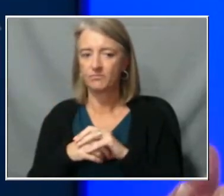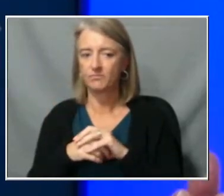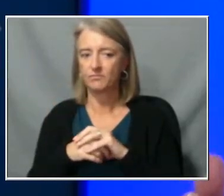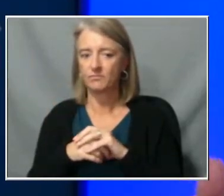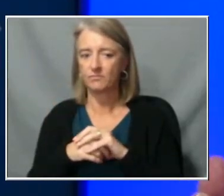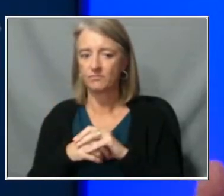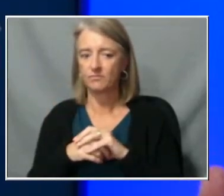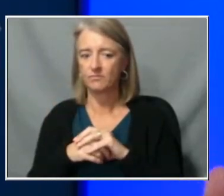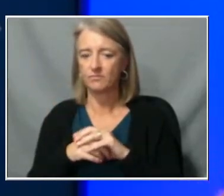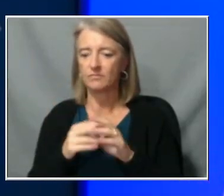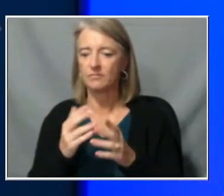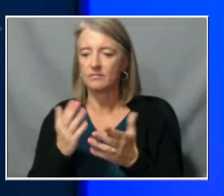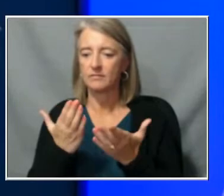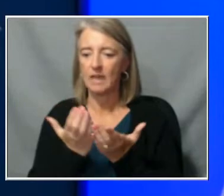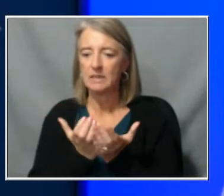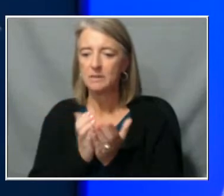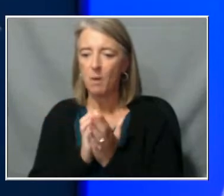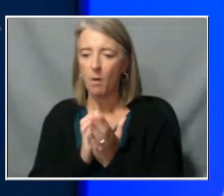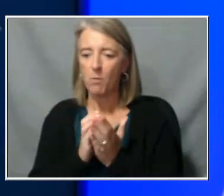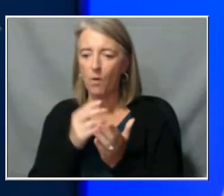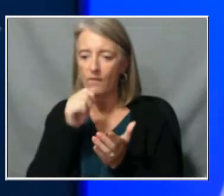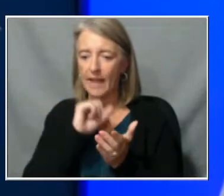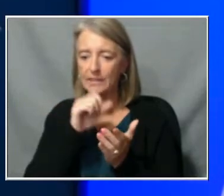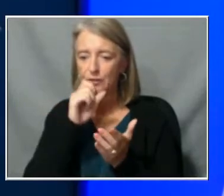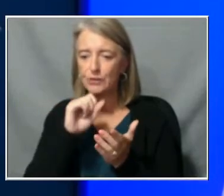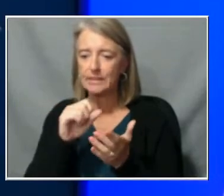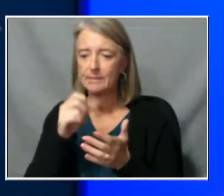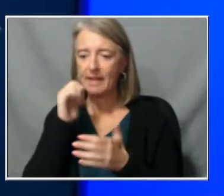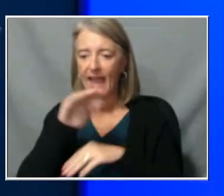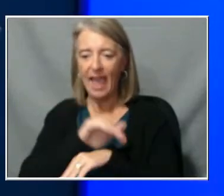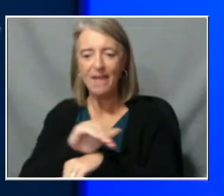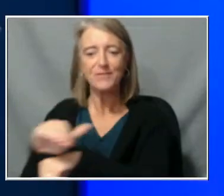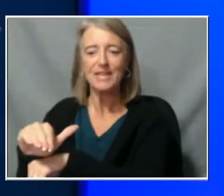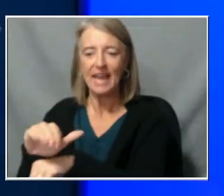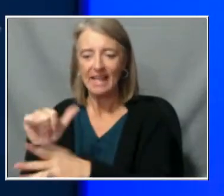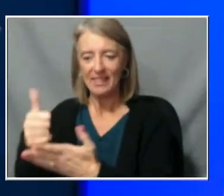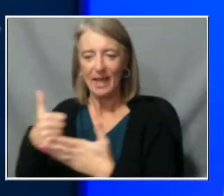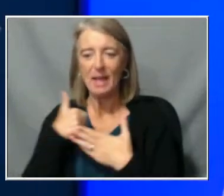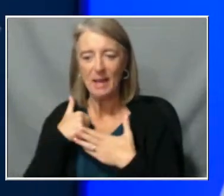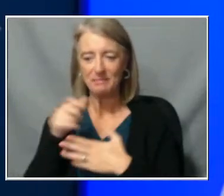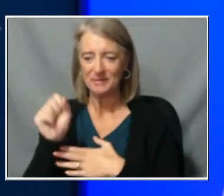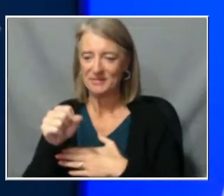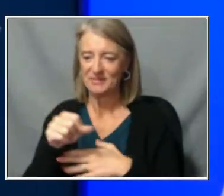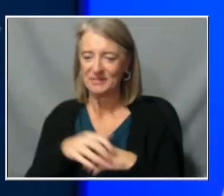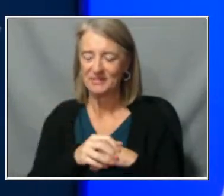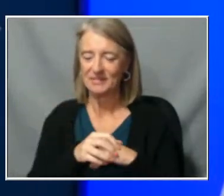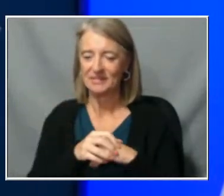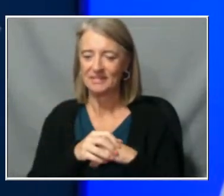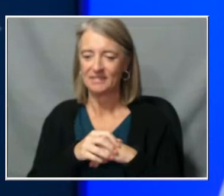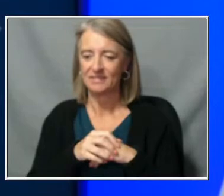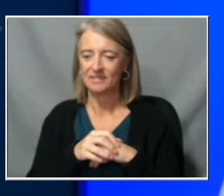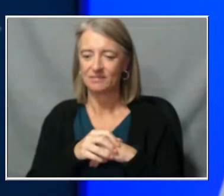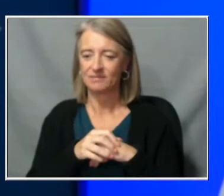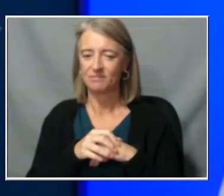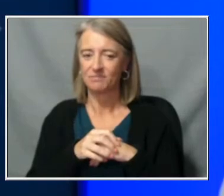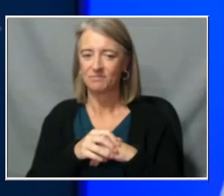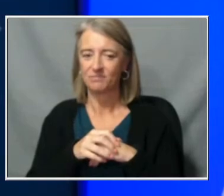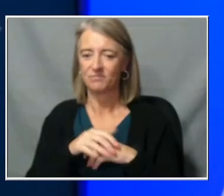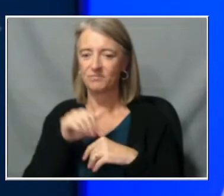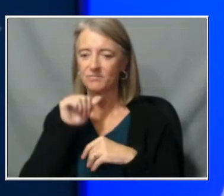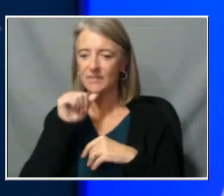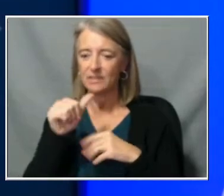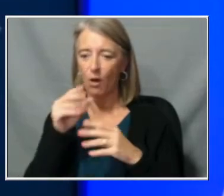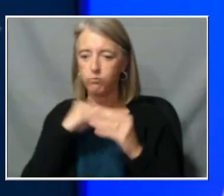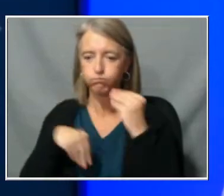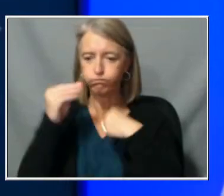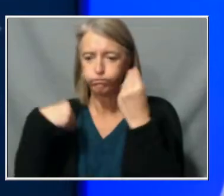bowl of ice cream every night. That seems to help. But Of course. yeah, no, I've never been I don't stuff myself, I